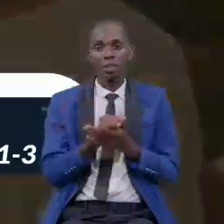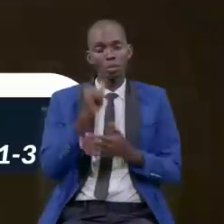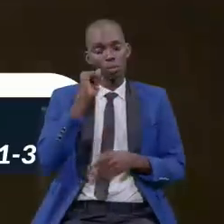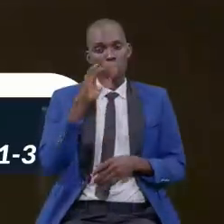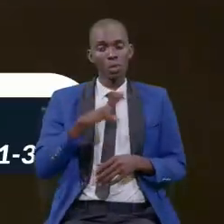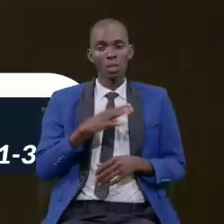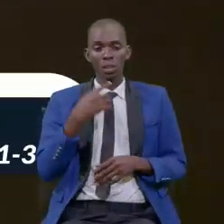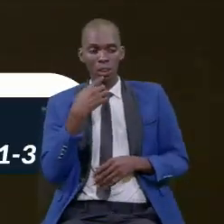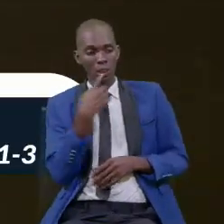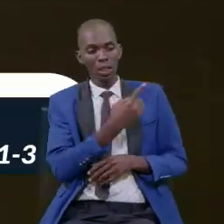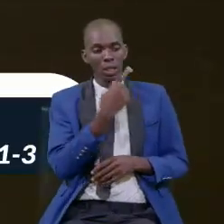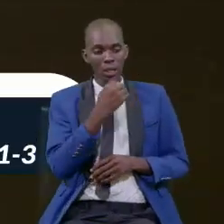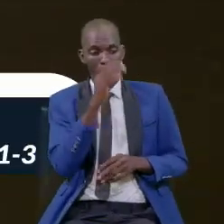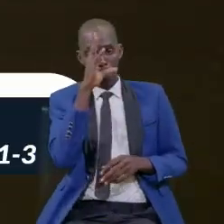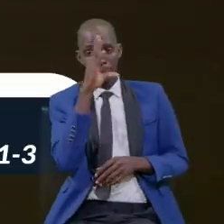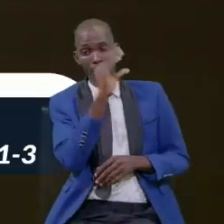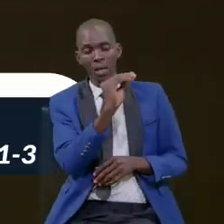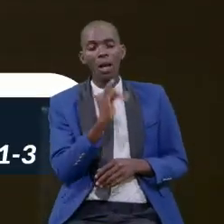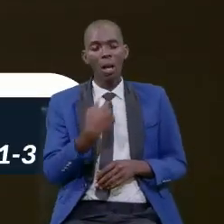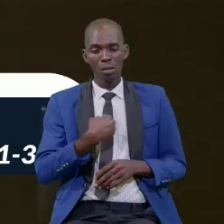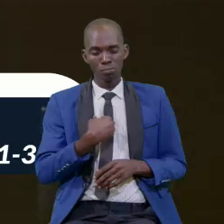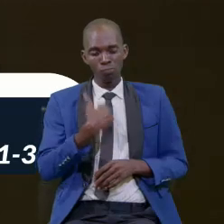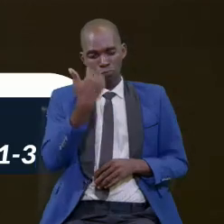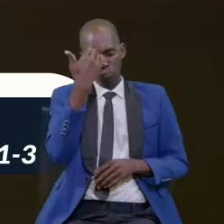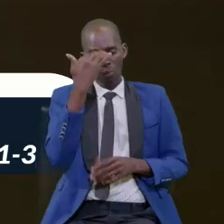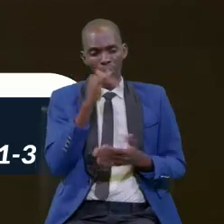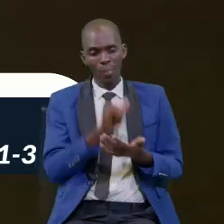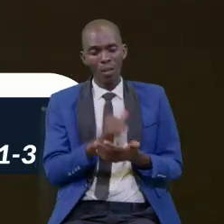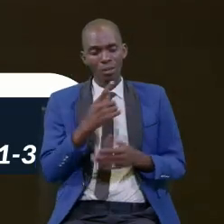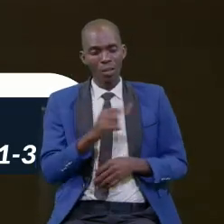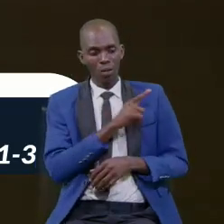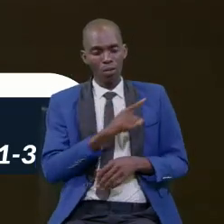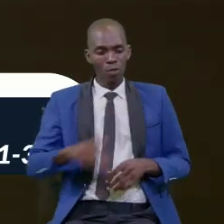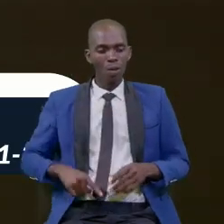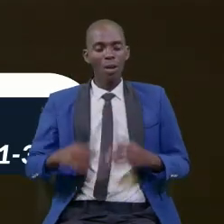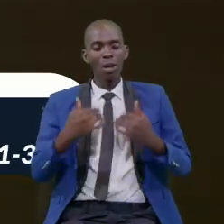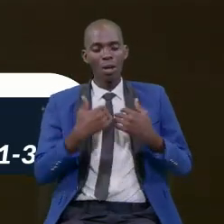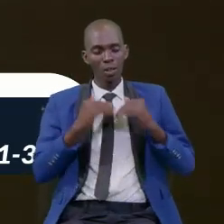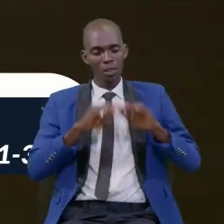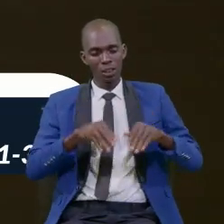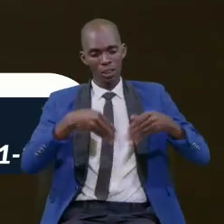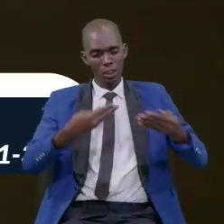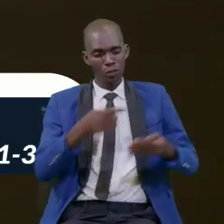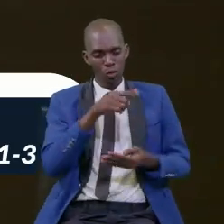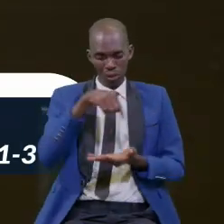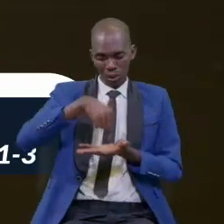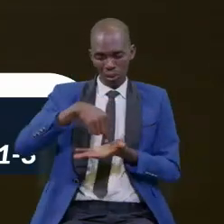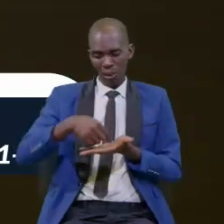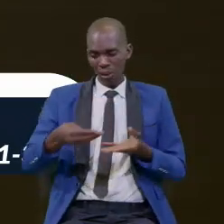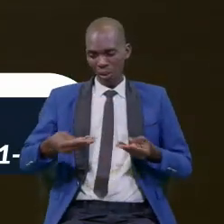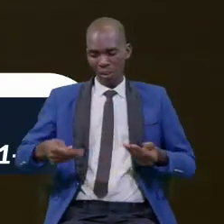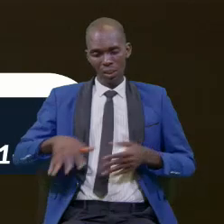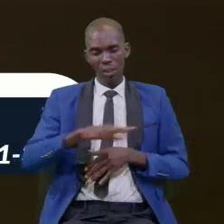men, I know that the Lord has given you the land. I